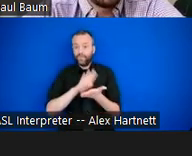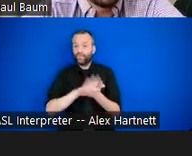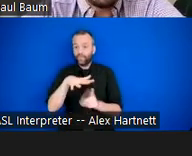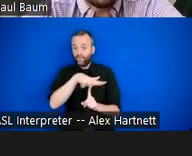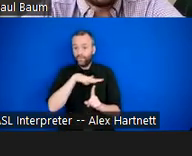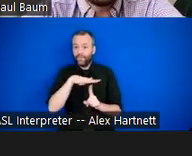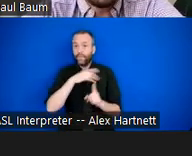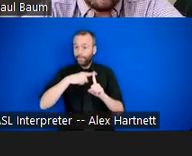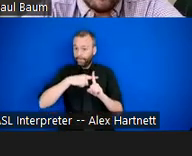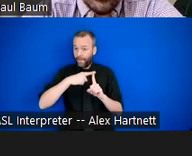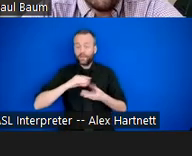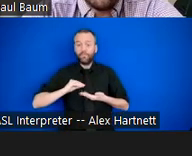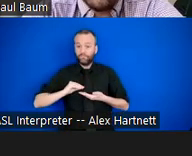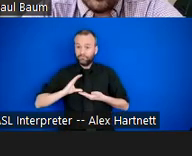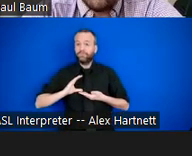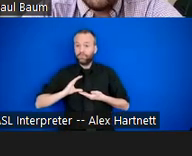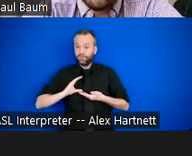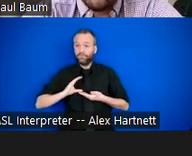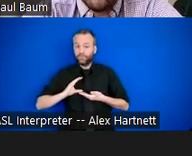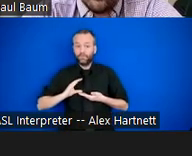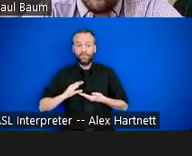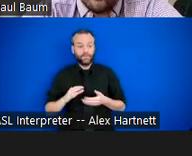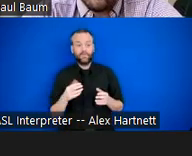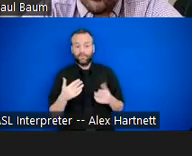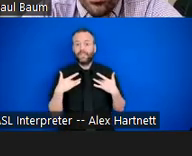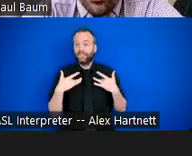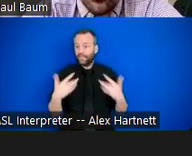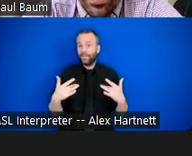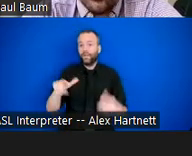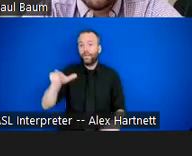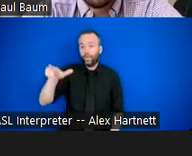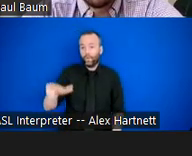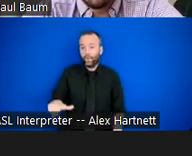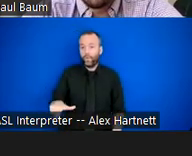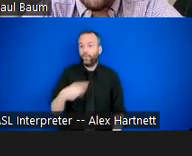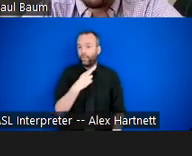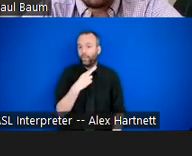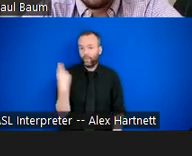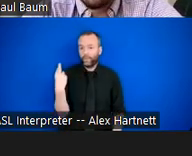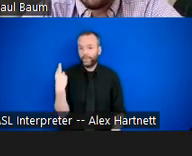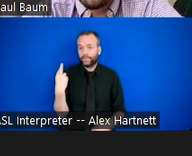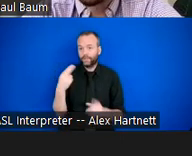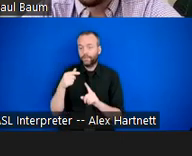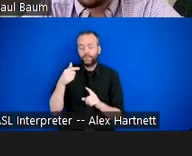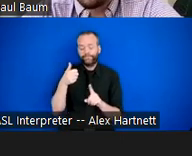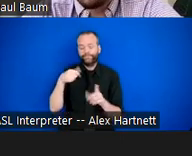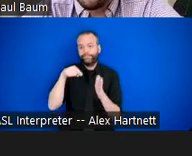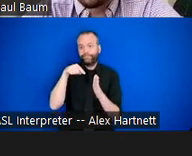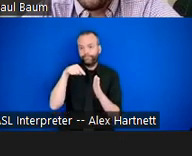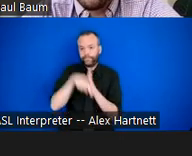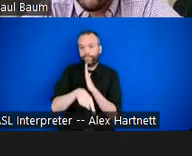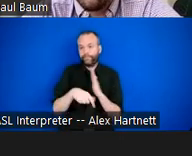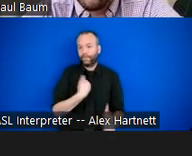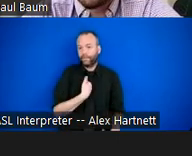Project. Having a GSA, or Gender and Sexuality Alliance on campus encourages learning